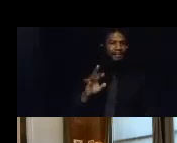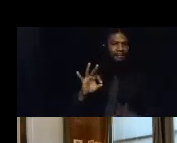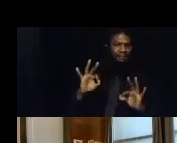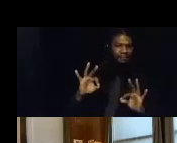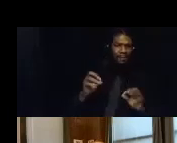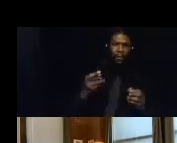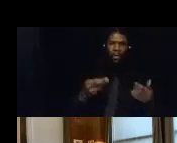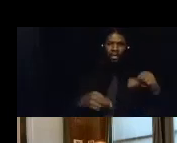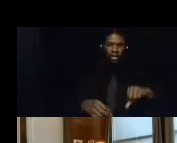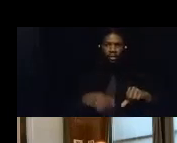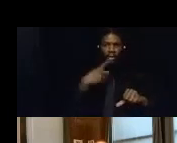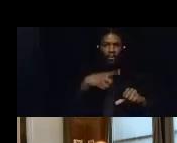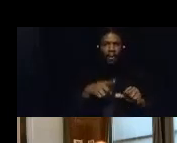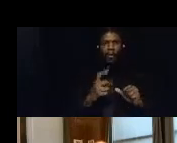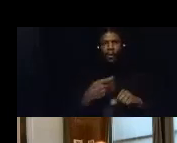Could we hear it one more time?